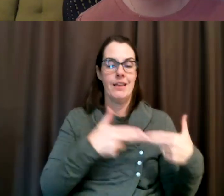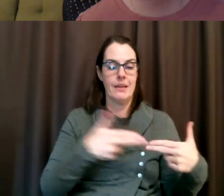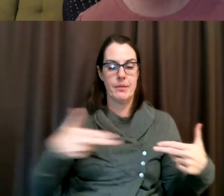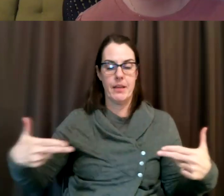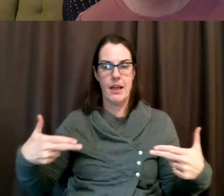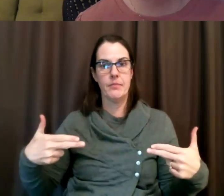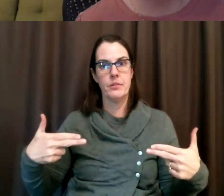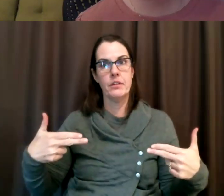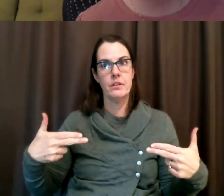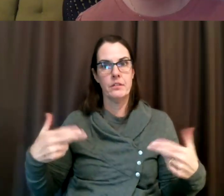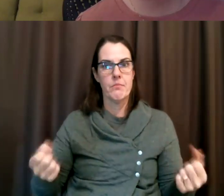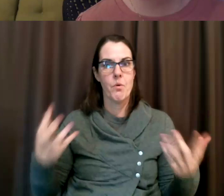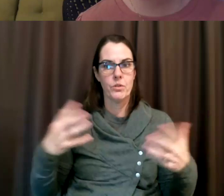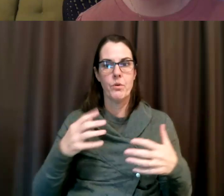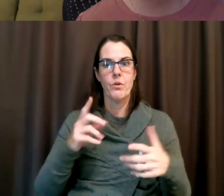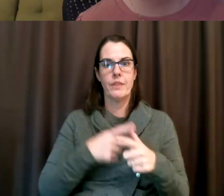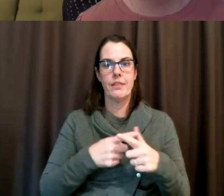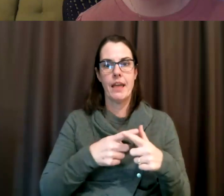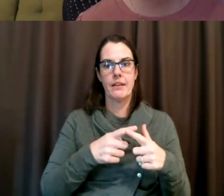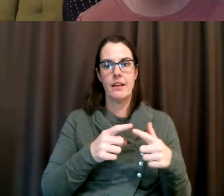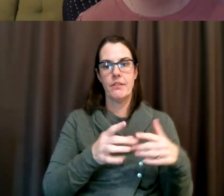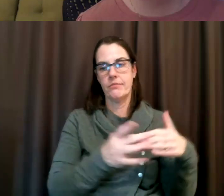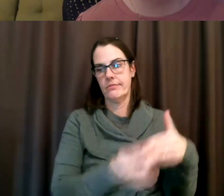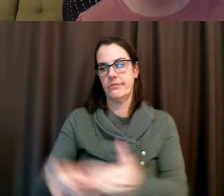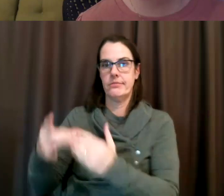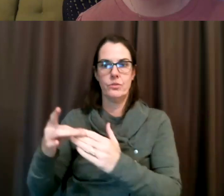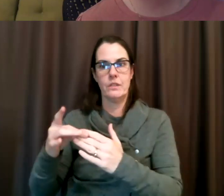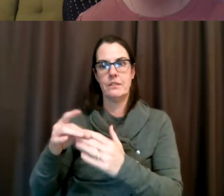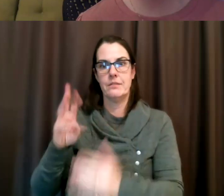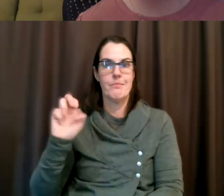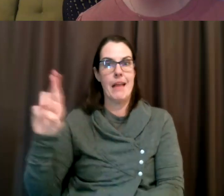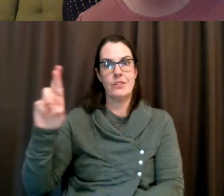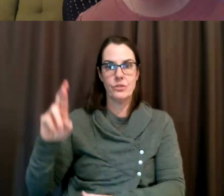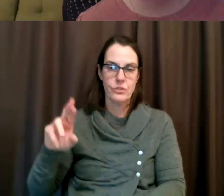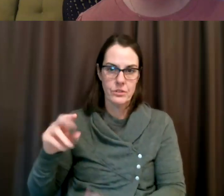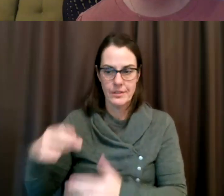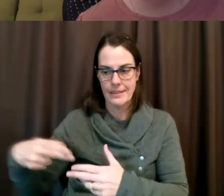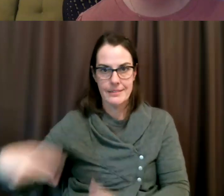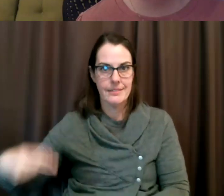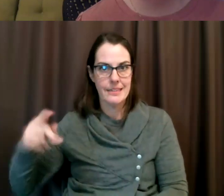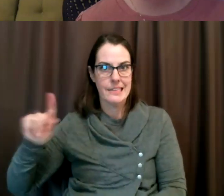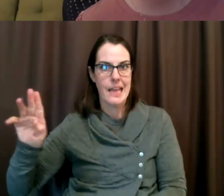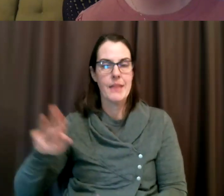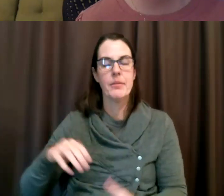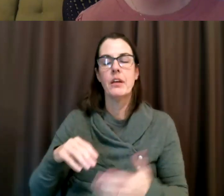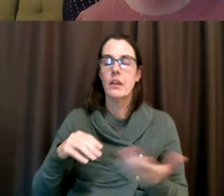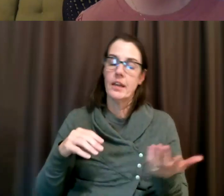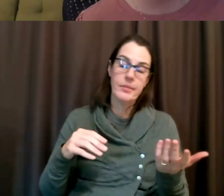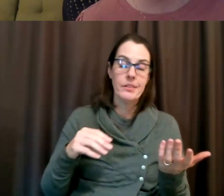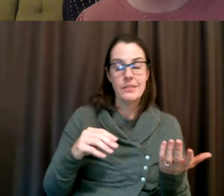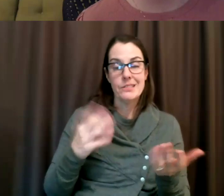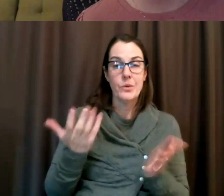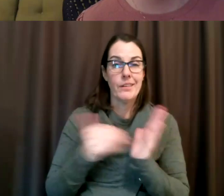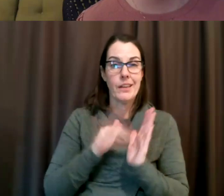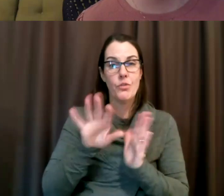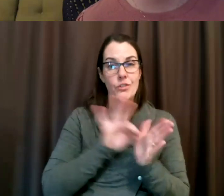this master tab, or right. So it kind of just depends on how granular you want to get and what your tracking needs are going to be.